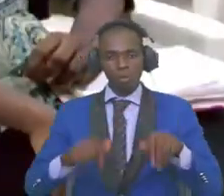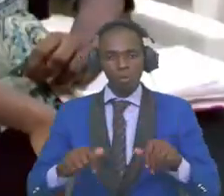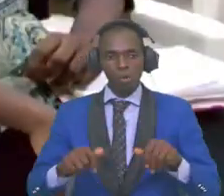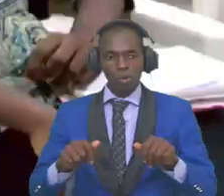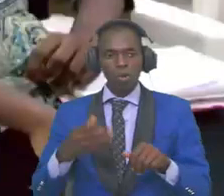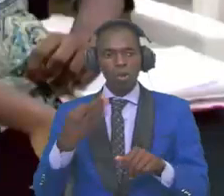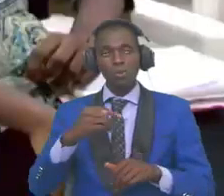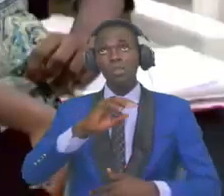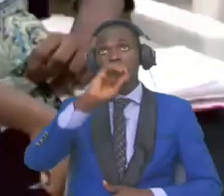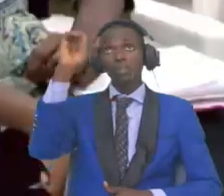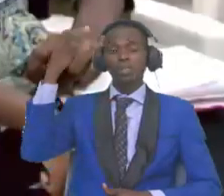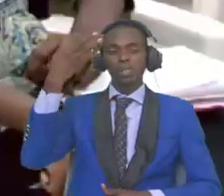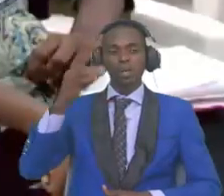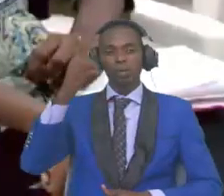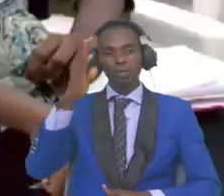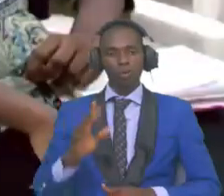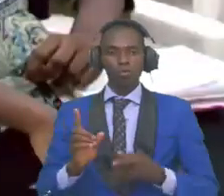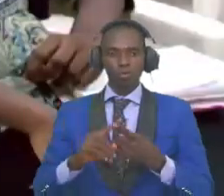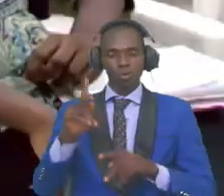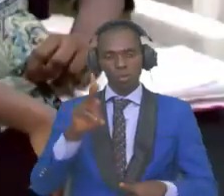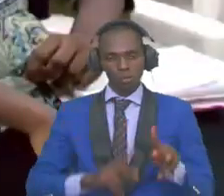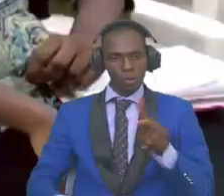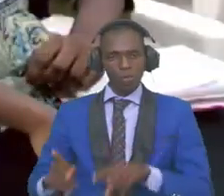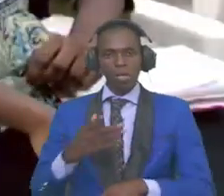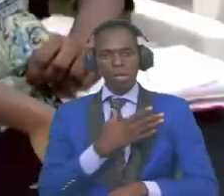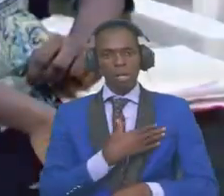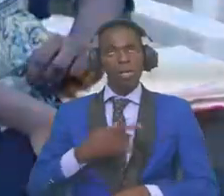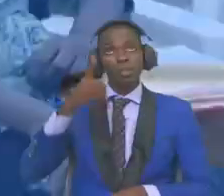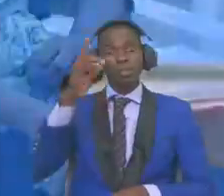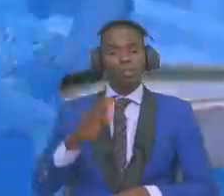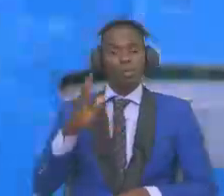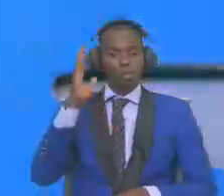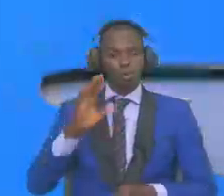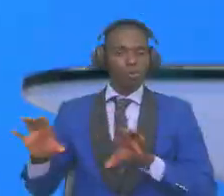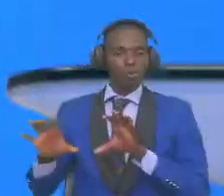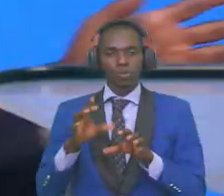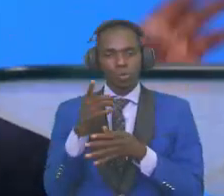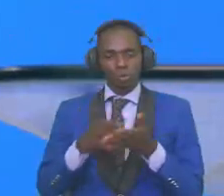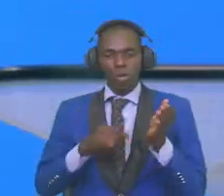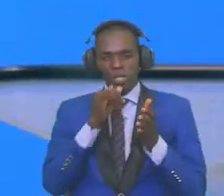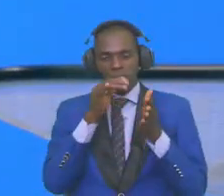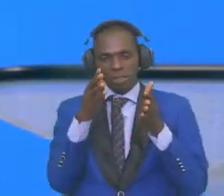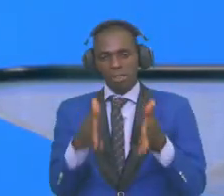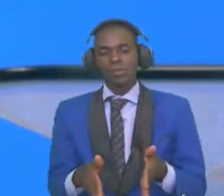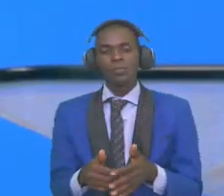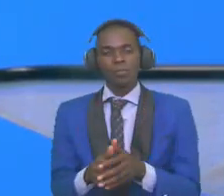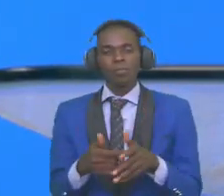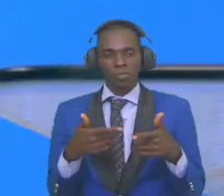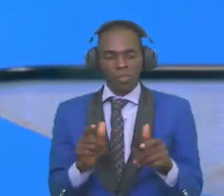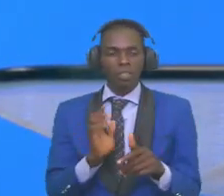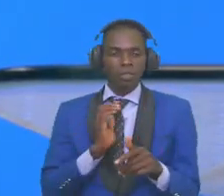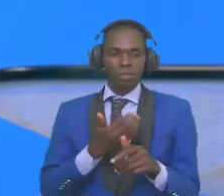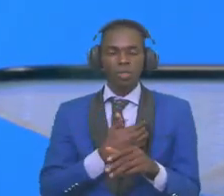God to the people, and then God will do the rest. Let us play the men for